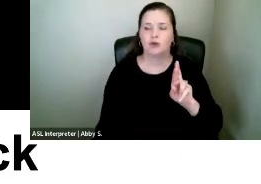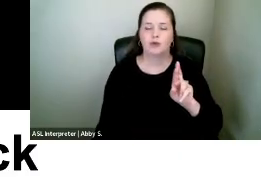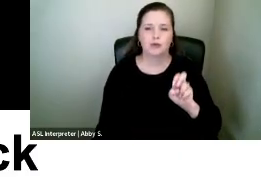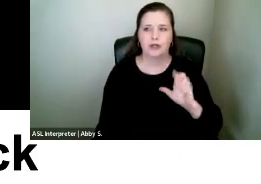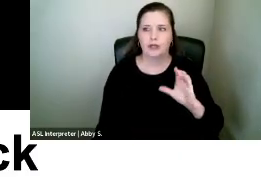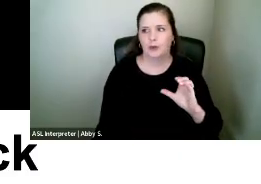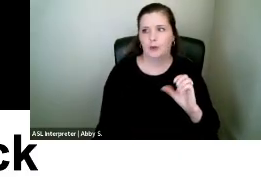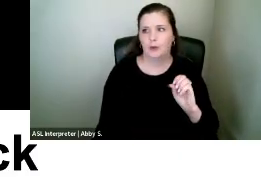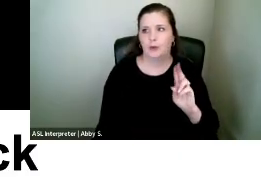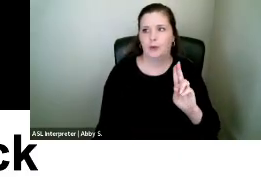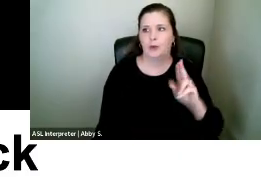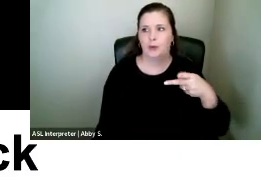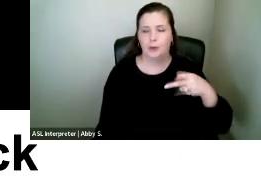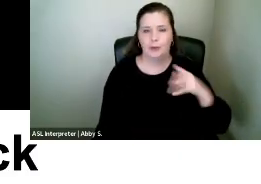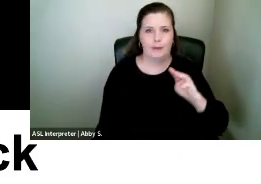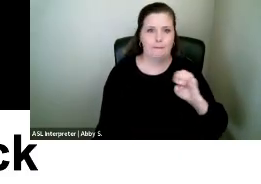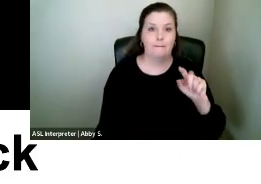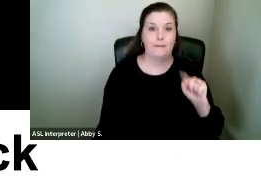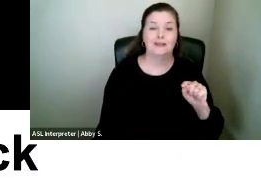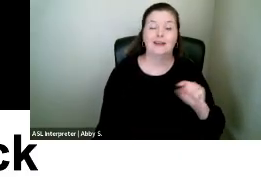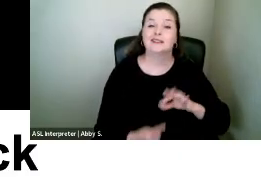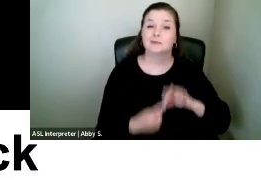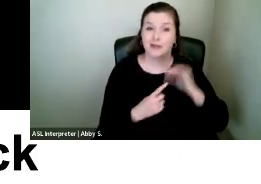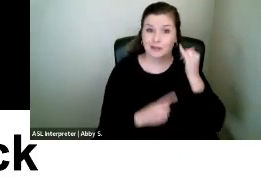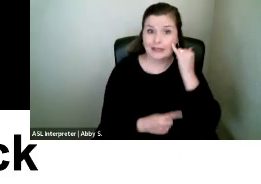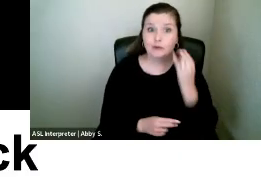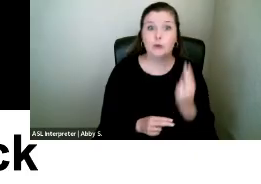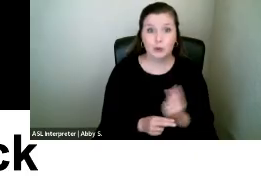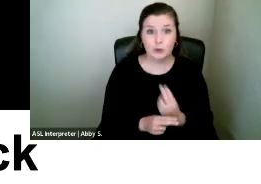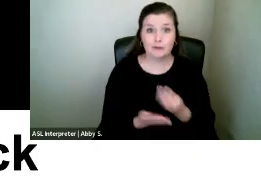if your funds were used incorrectly. You went on a